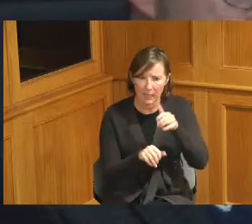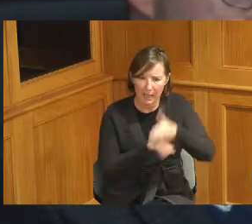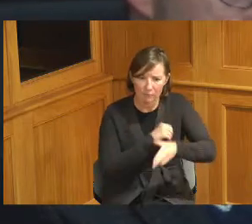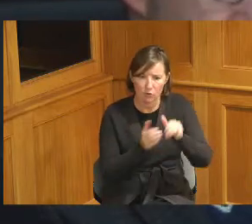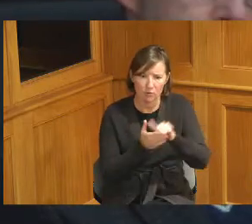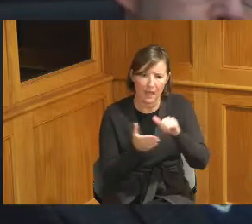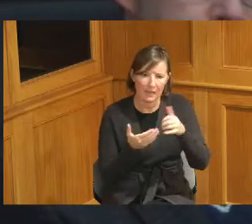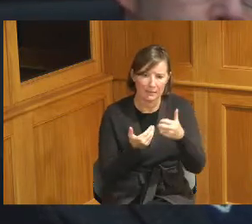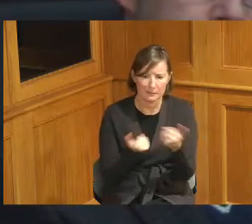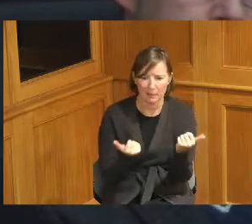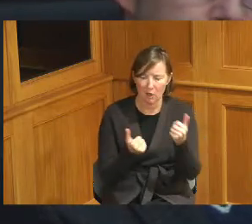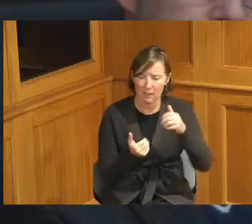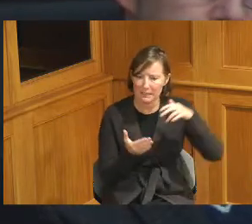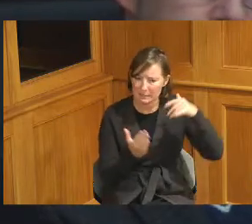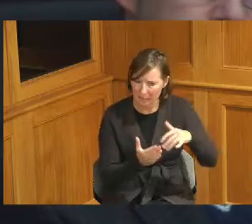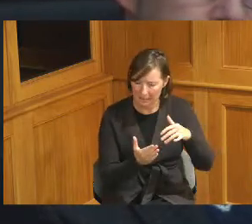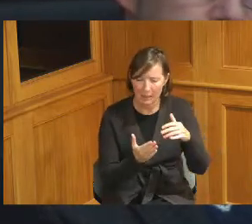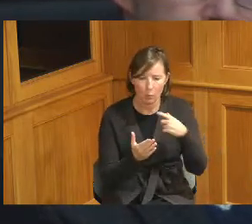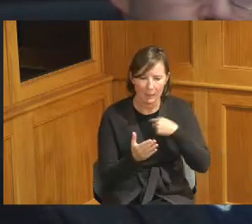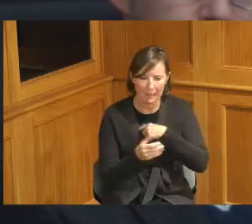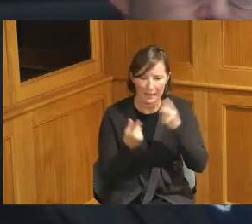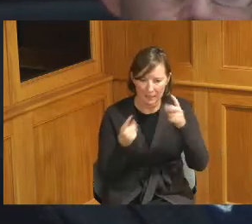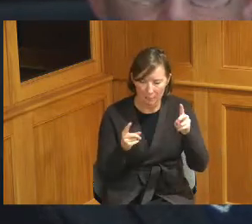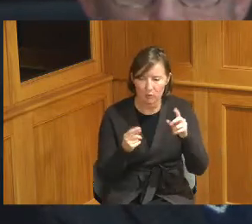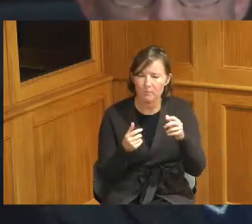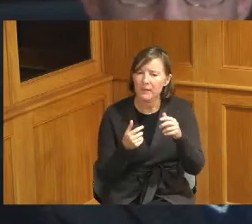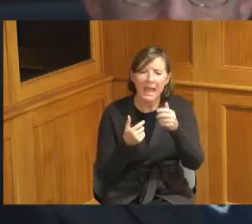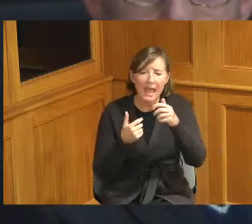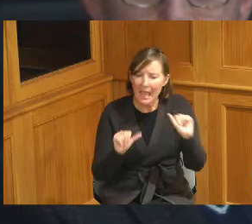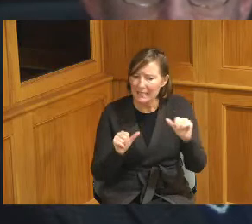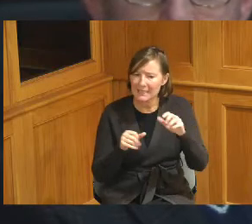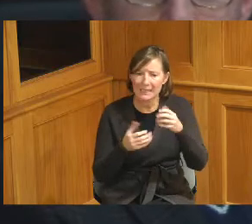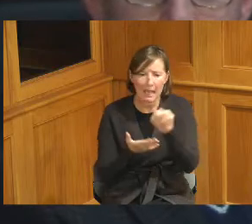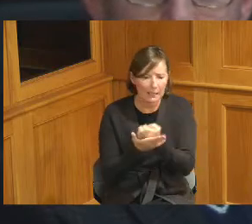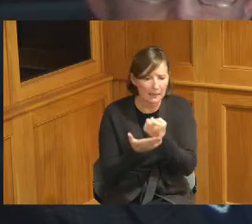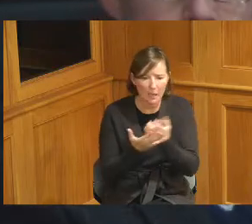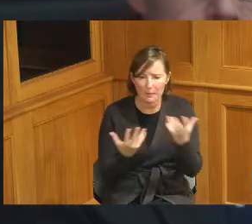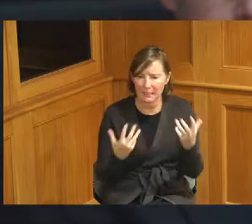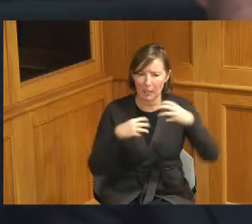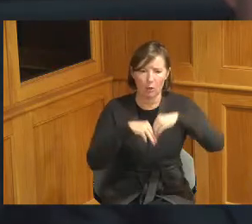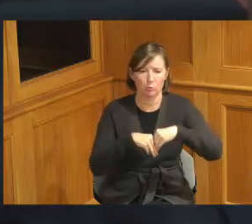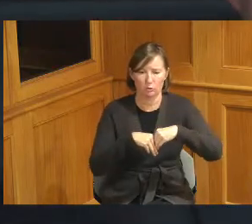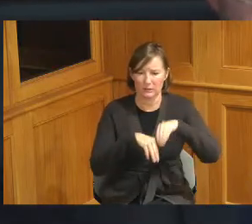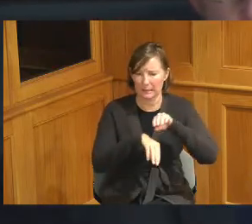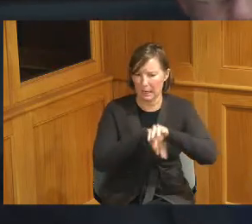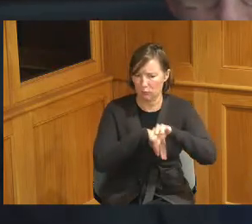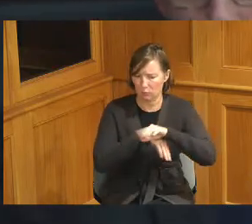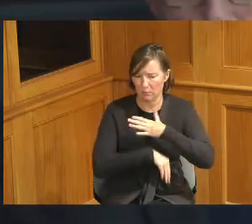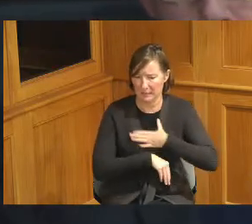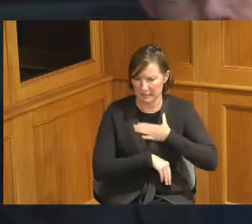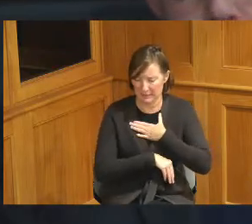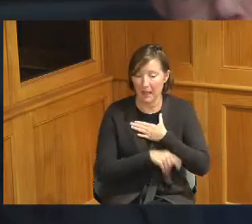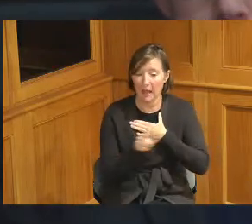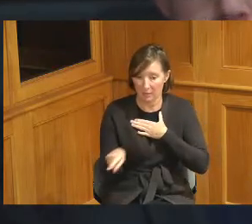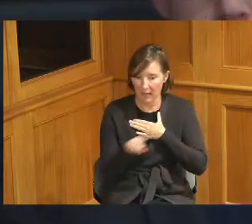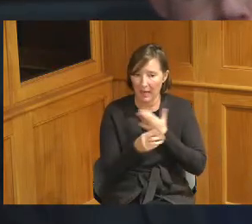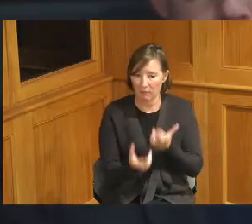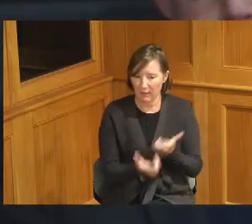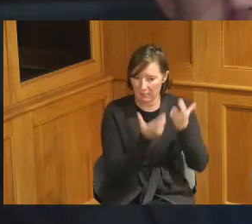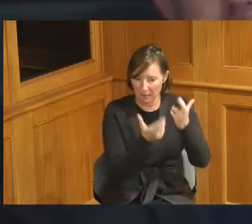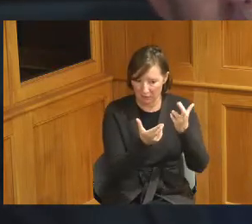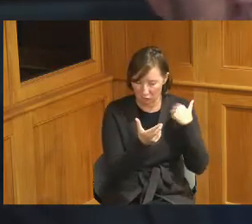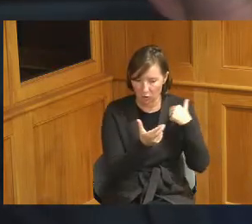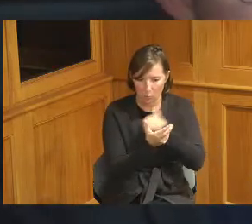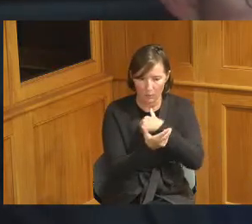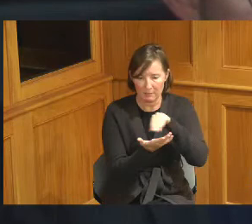now that we have it in place. And the Economic Inclusion Council, too. I don't want to forget about them. They made a recommendation. We put